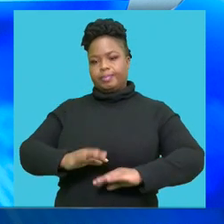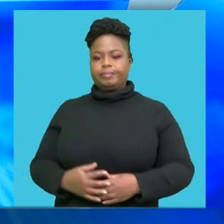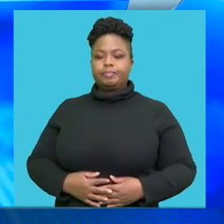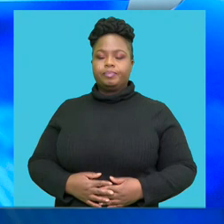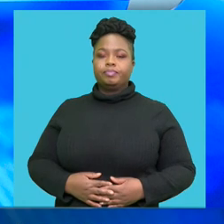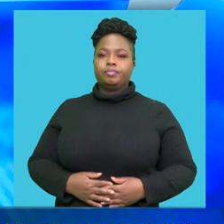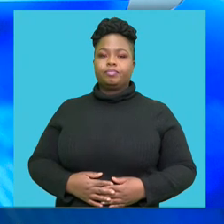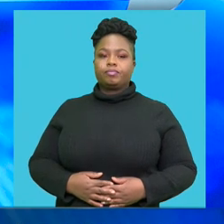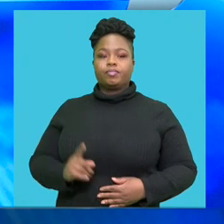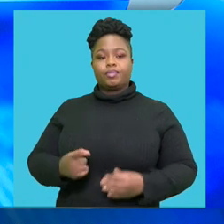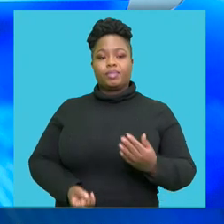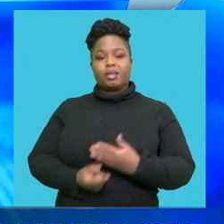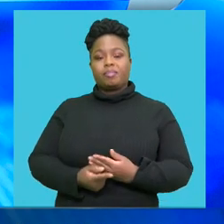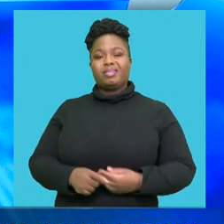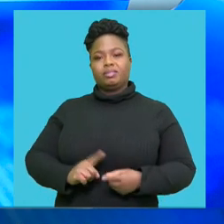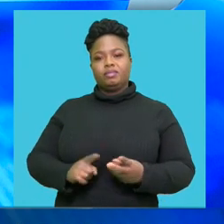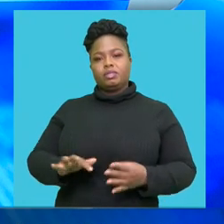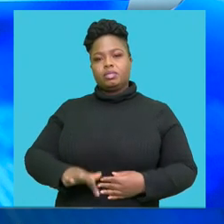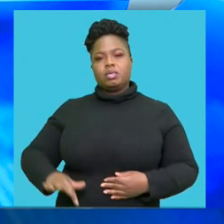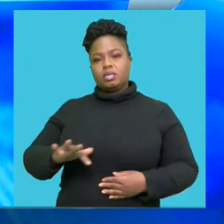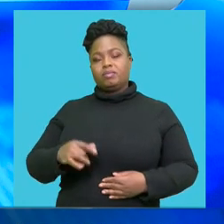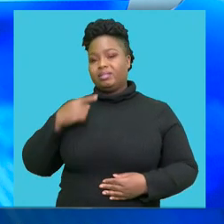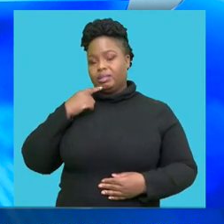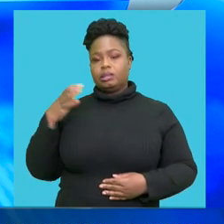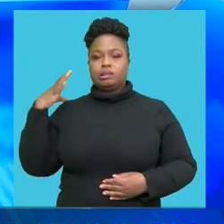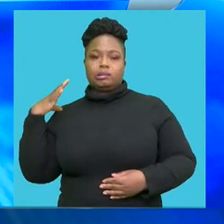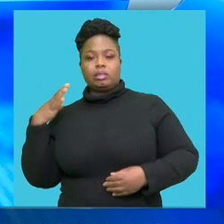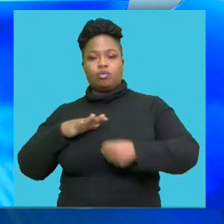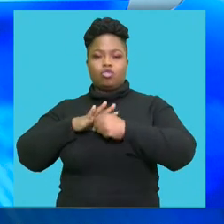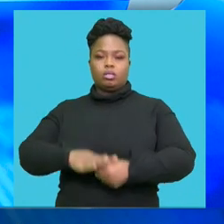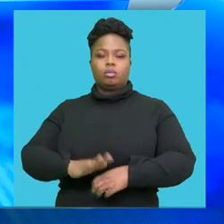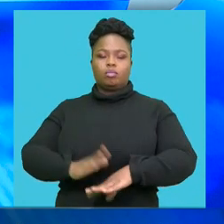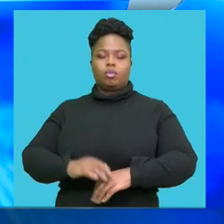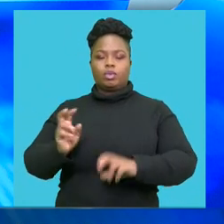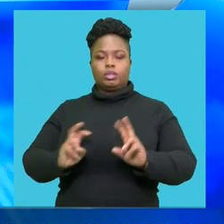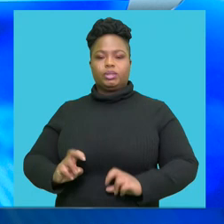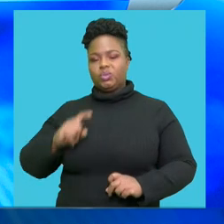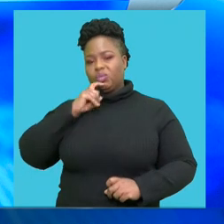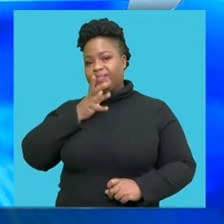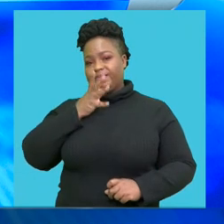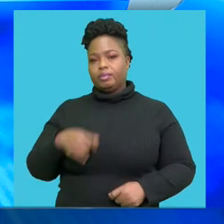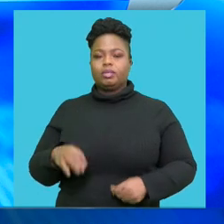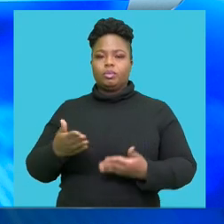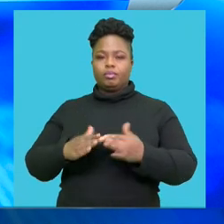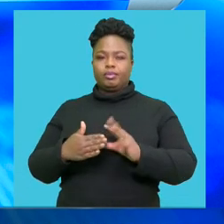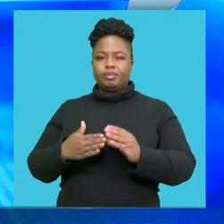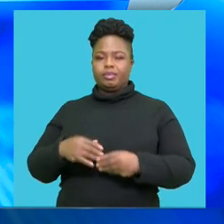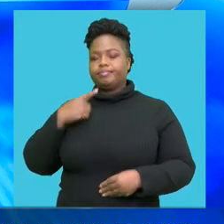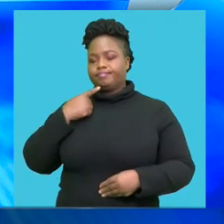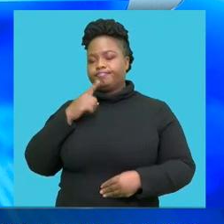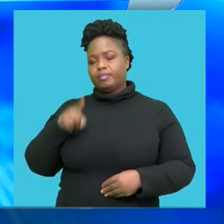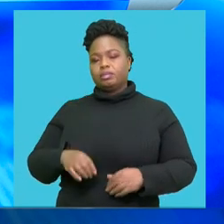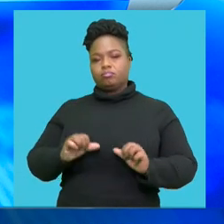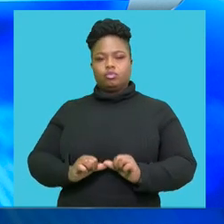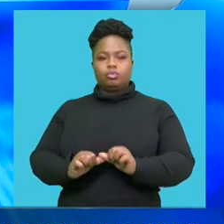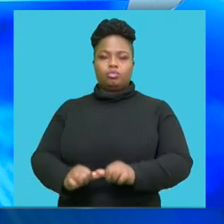Kanti-ke lokho-ke kuzokwenzeka ey'ndaweni lapho kuthiwa kunomthamo omkhulu okusetshenziswa khona kagesi, izakhamizi bese yinxuswa kokuthi-ke iqhubeke